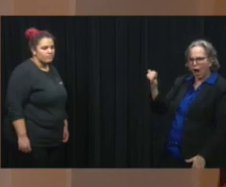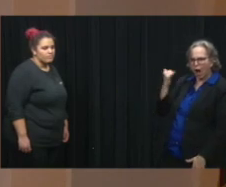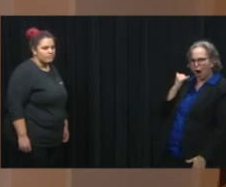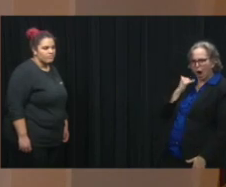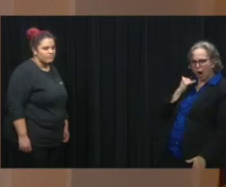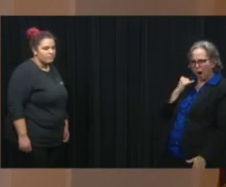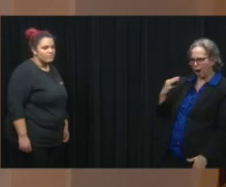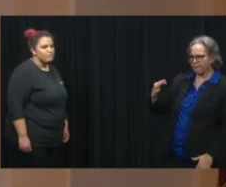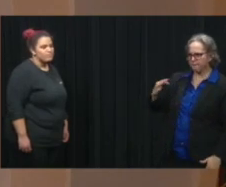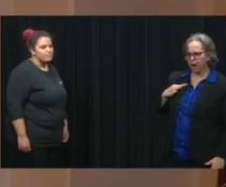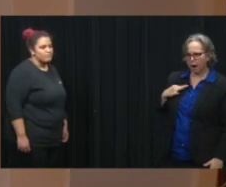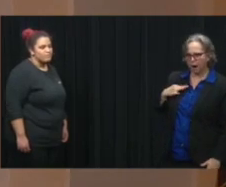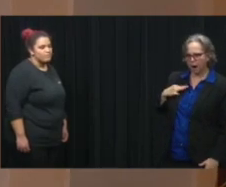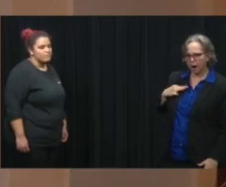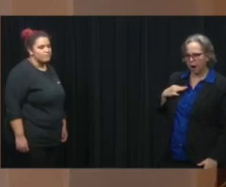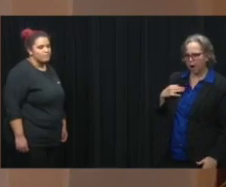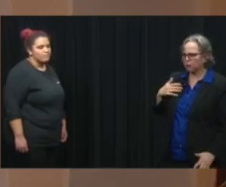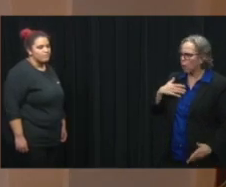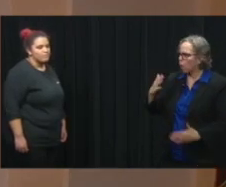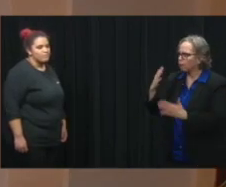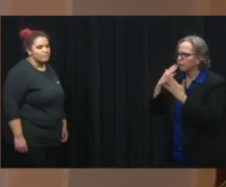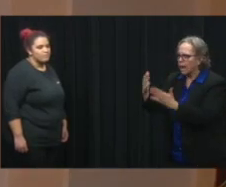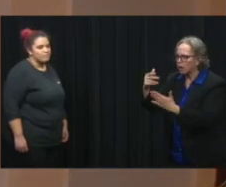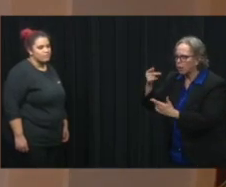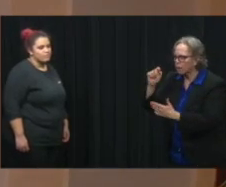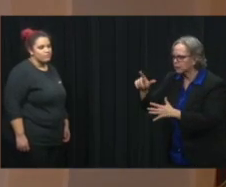Thanks, Battelle team, for your great work.